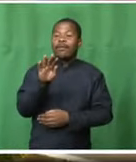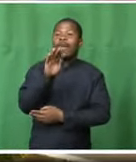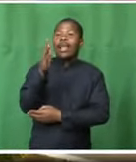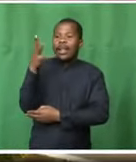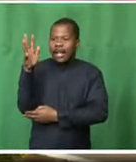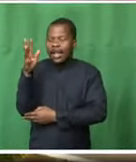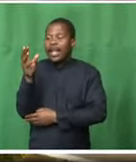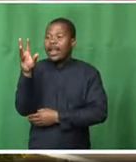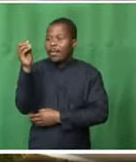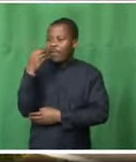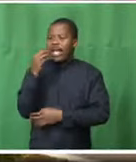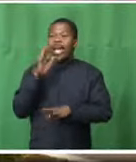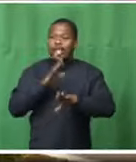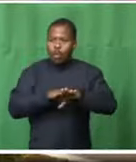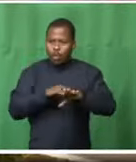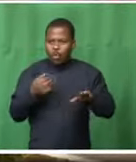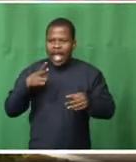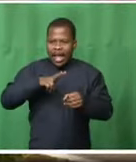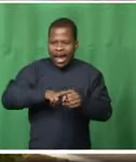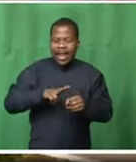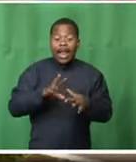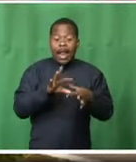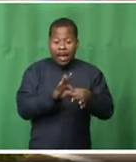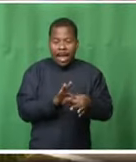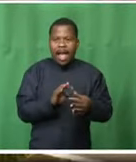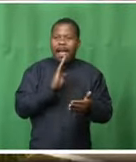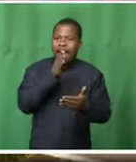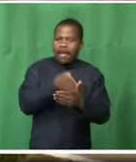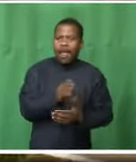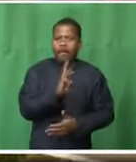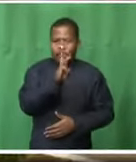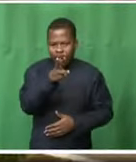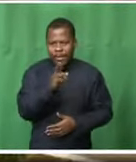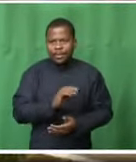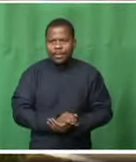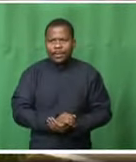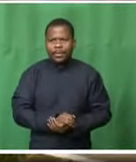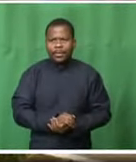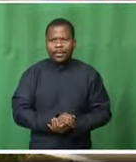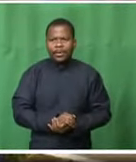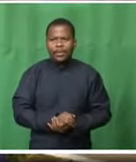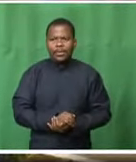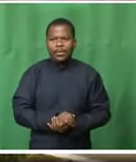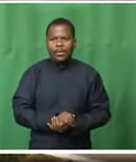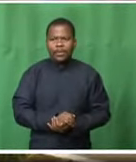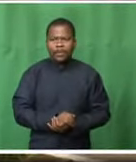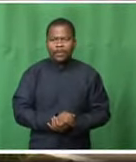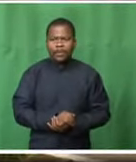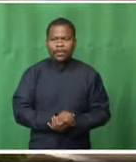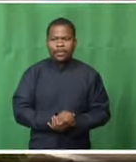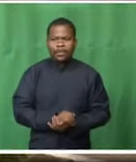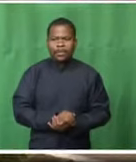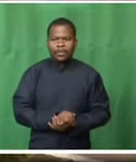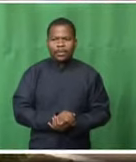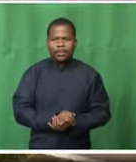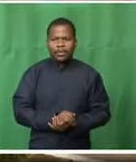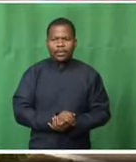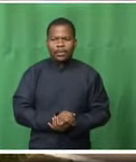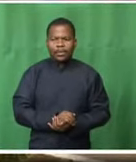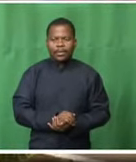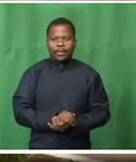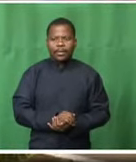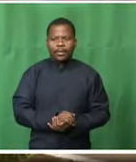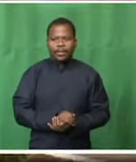find food lapho khona tinga kuthola khona. So la kumelula khona ukuthi thole khona kudla it's the neighborhood la kuma properties ebantu.